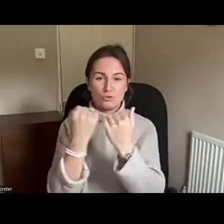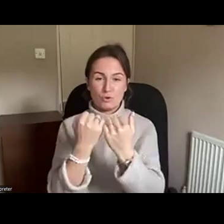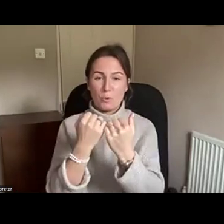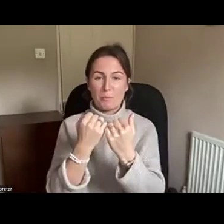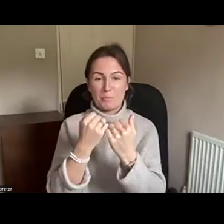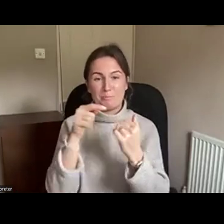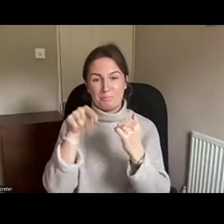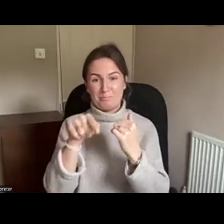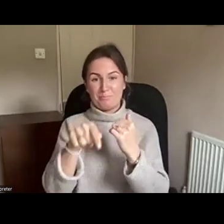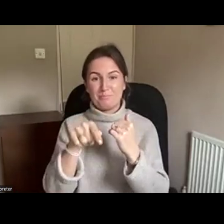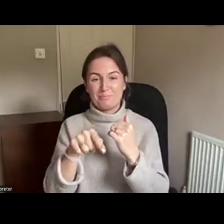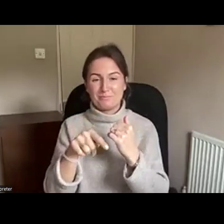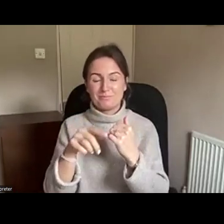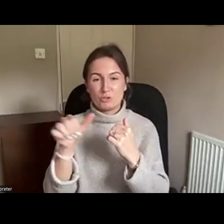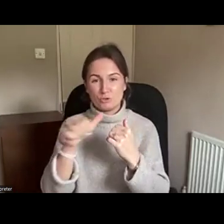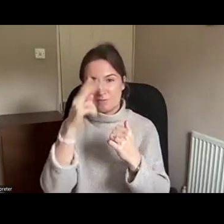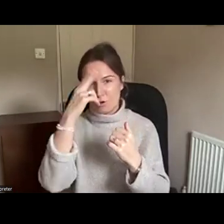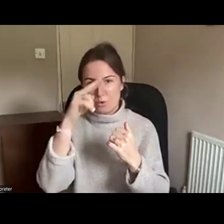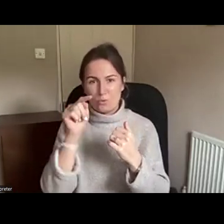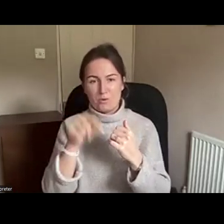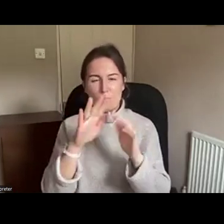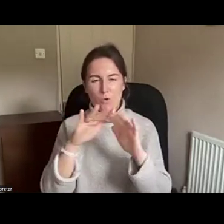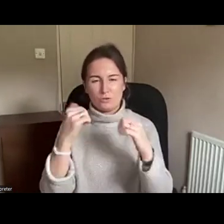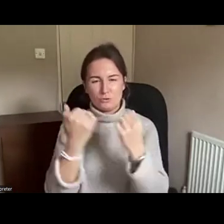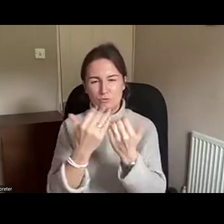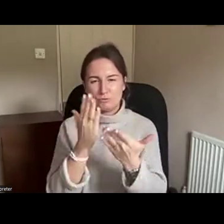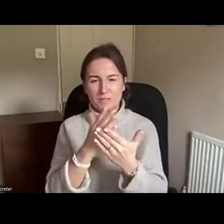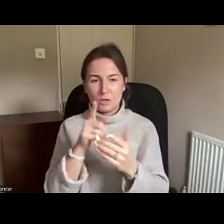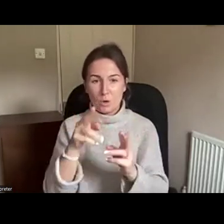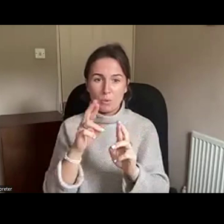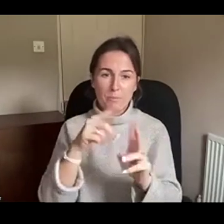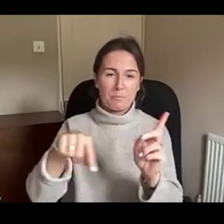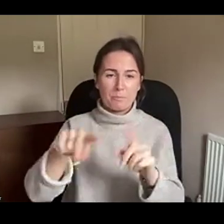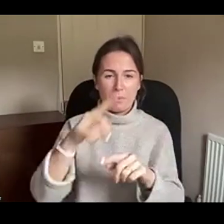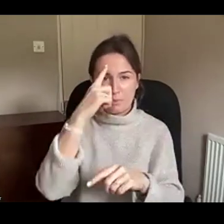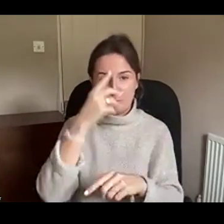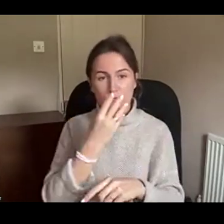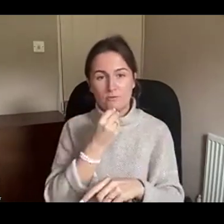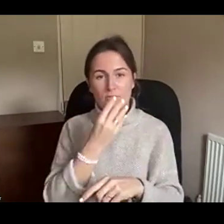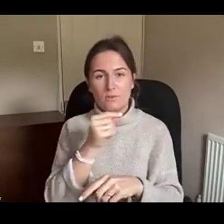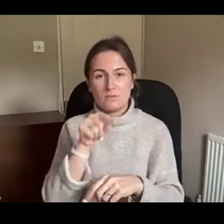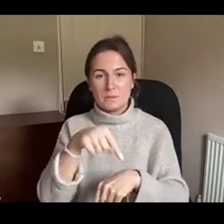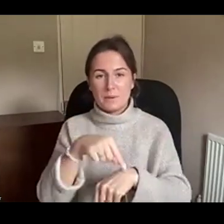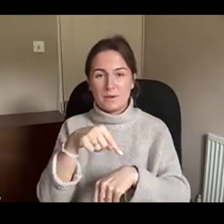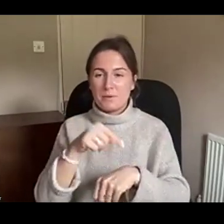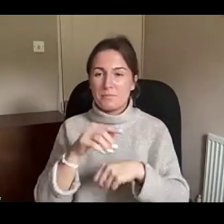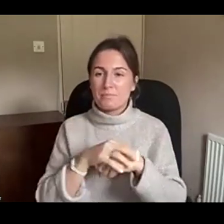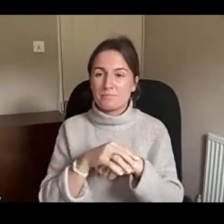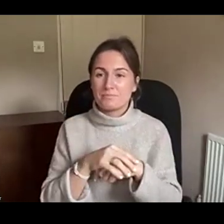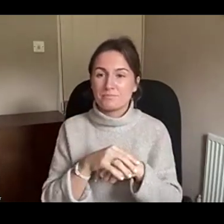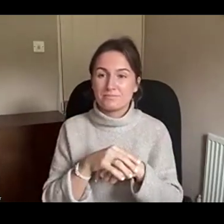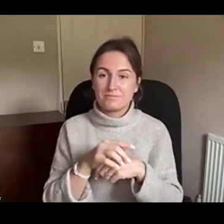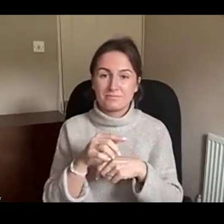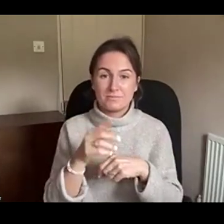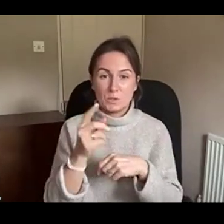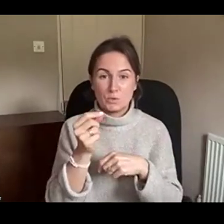have badged them, as really, really useful. I wonder if in the kind of closing minutes,